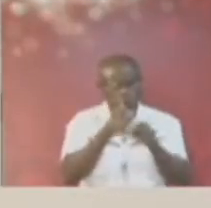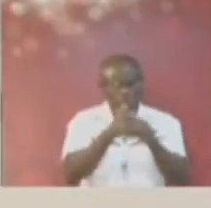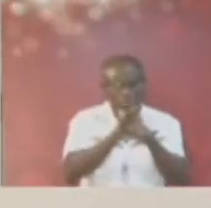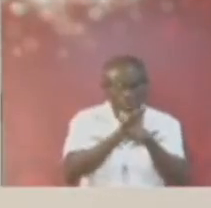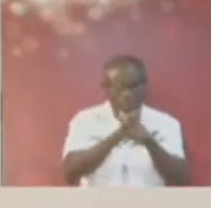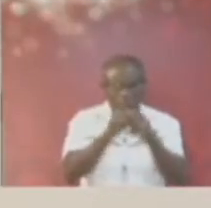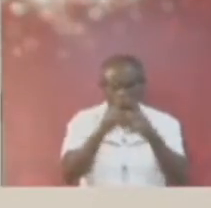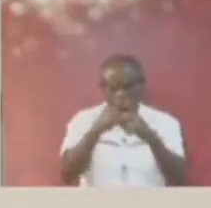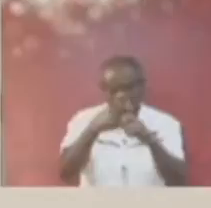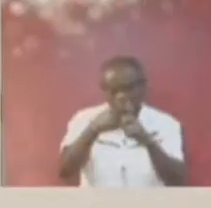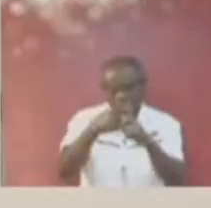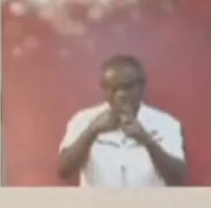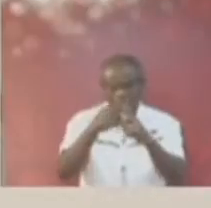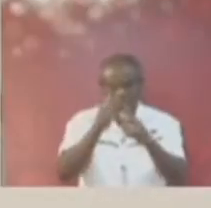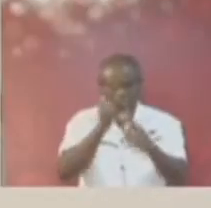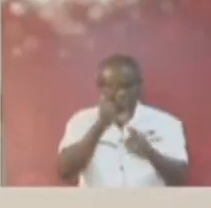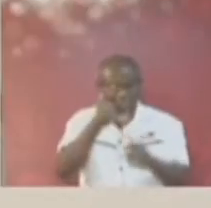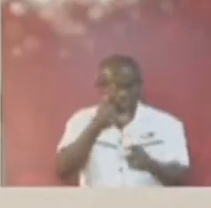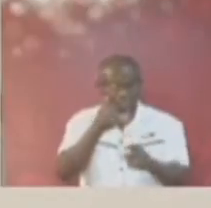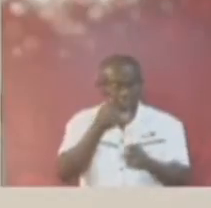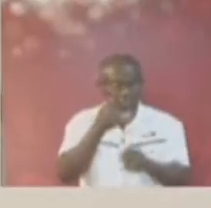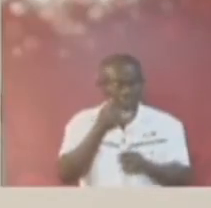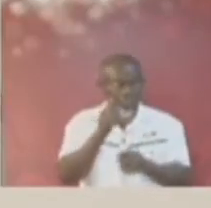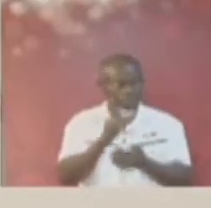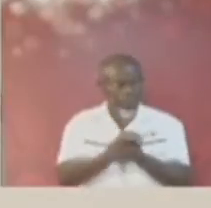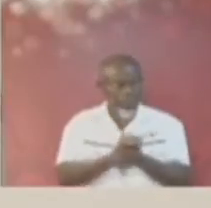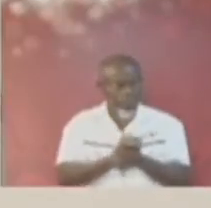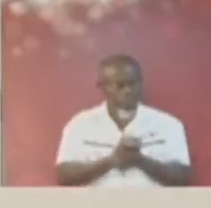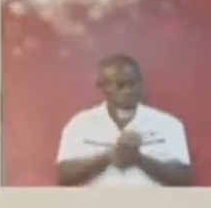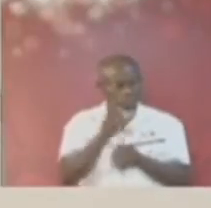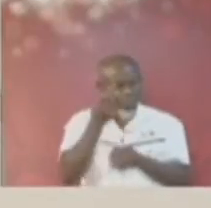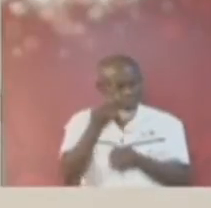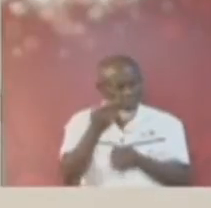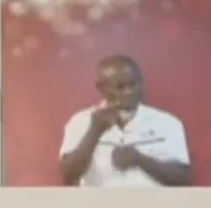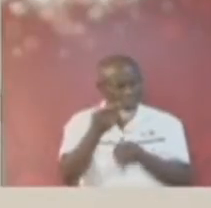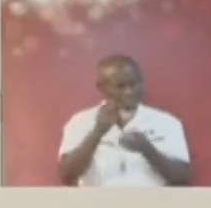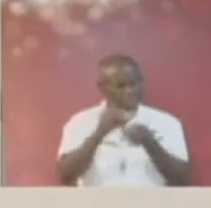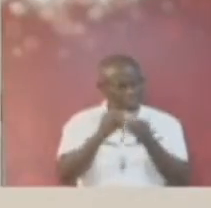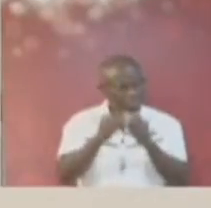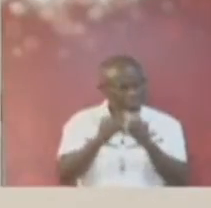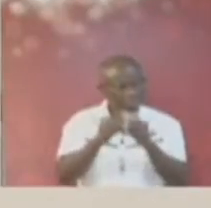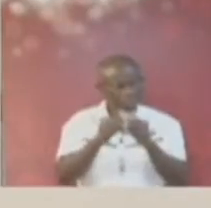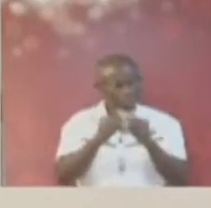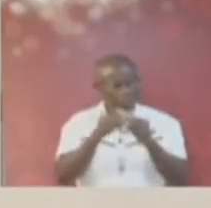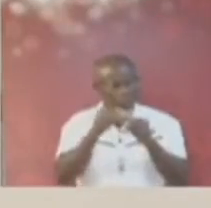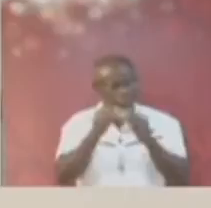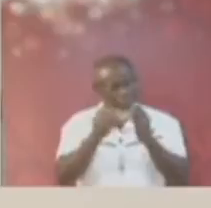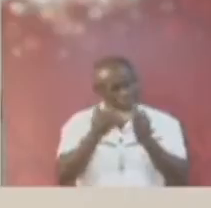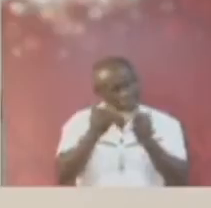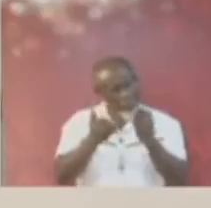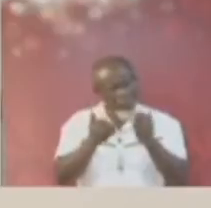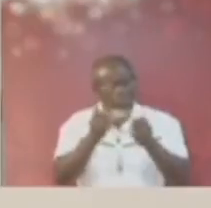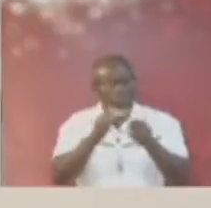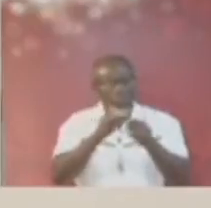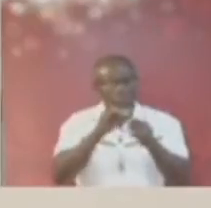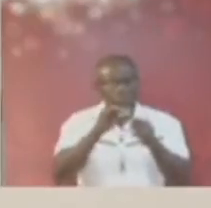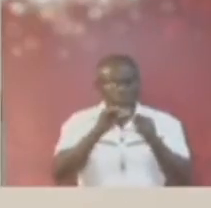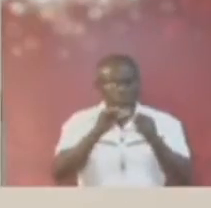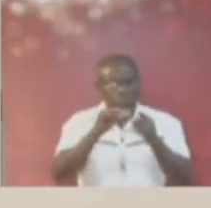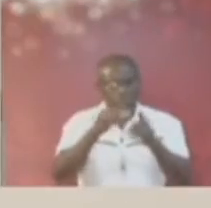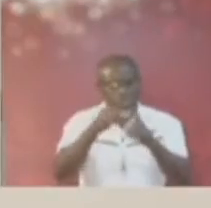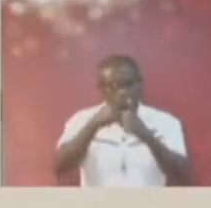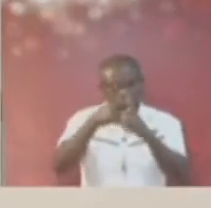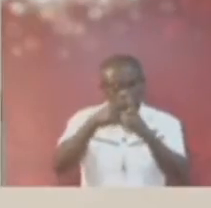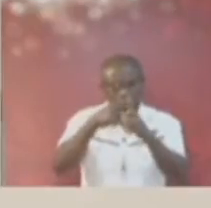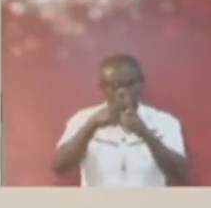pattern of distribution, we are seeing a trend back to more of the positive cases being